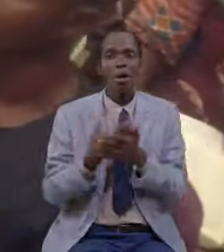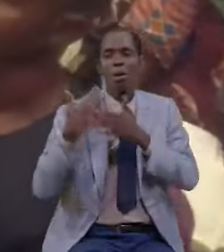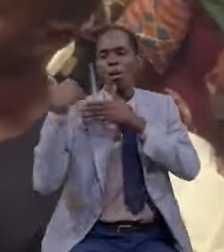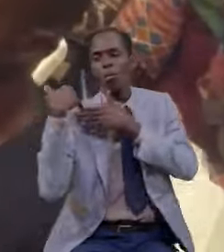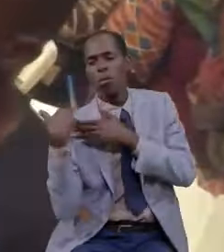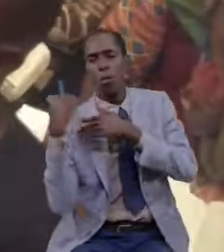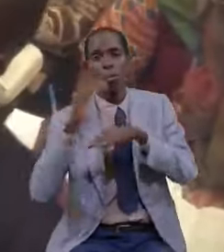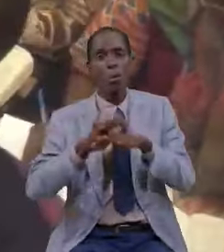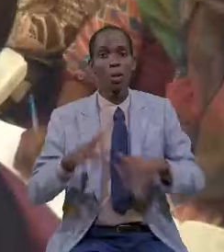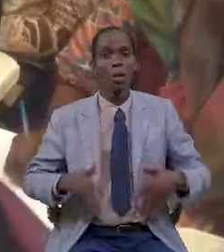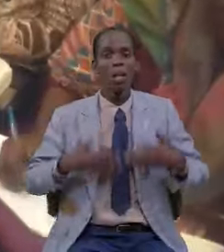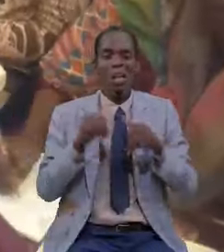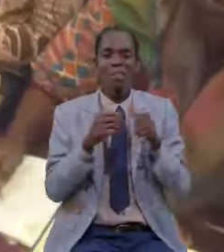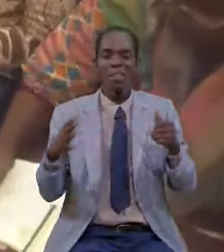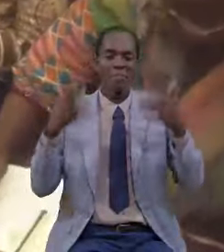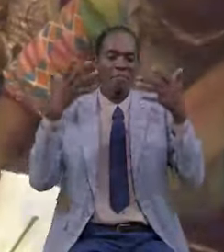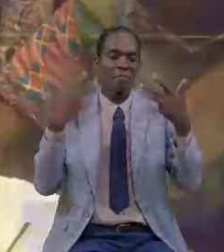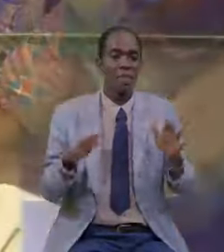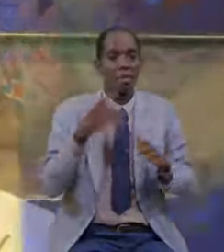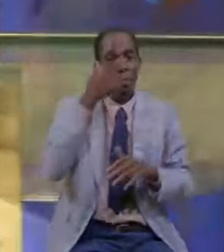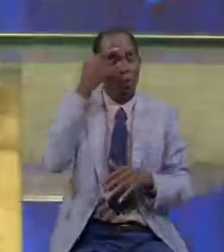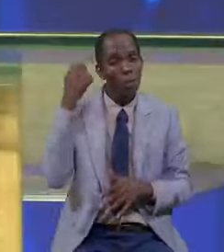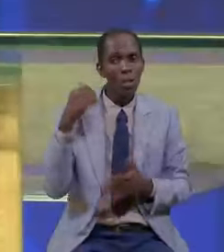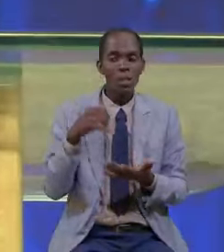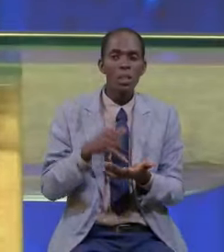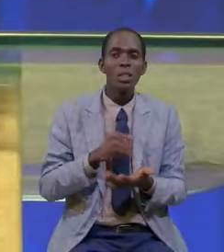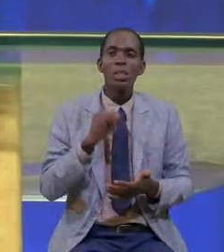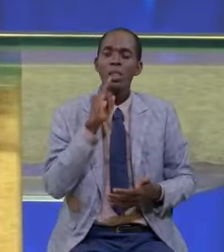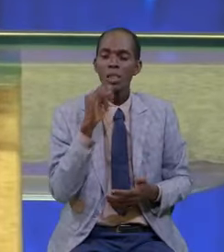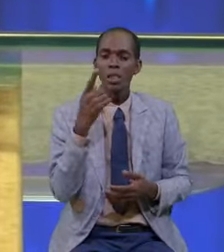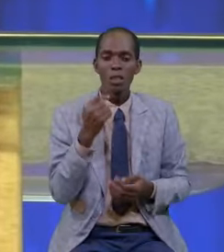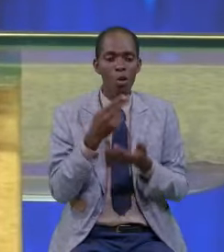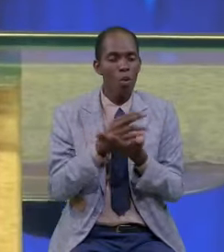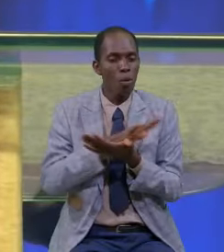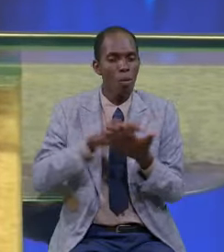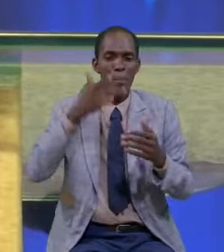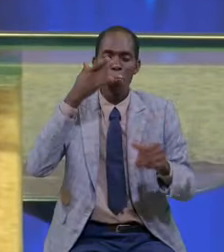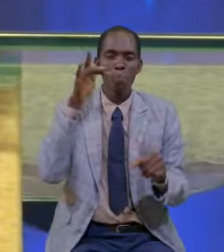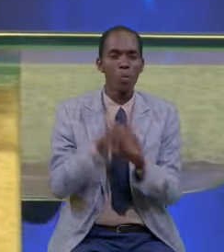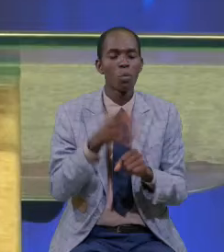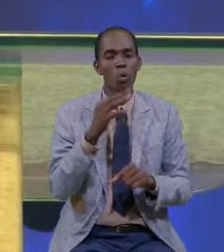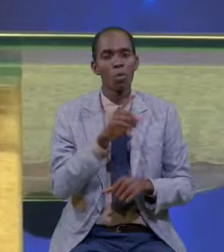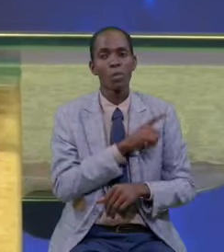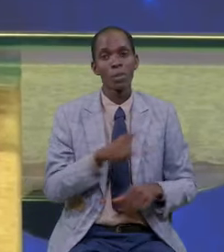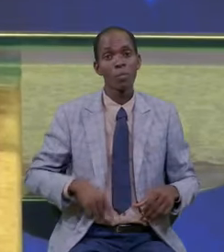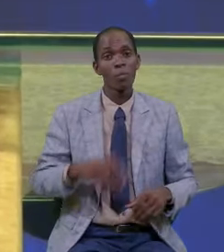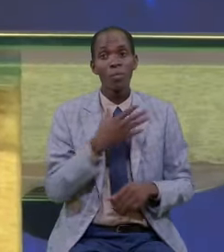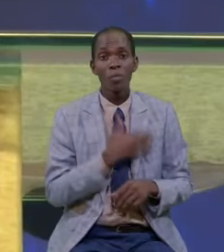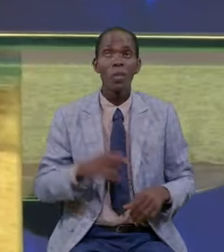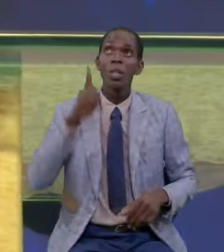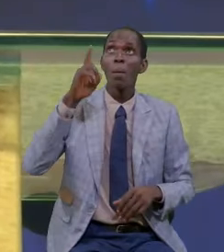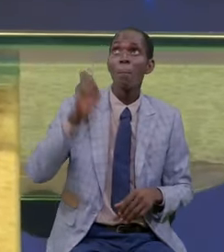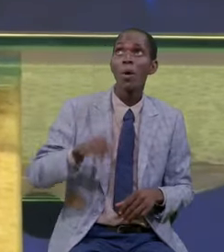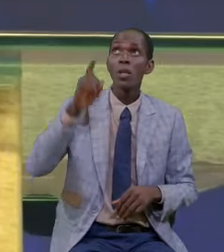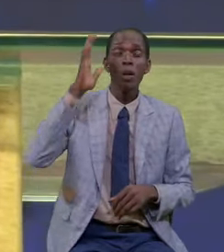life, everything finished. Because it is the holy promise of the Lord. And he must and he will